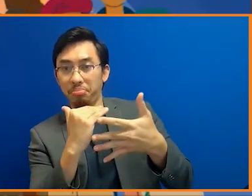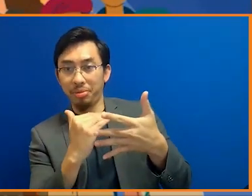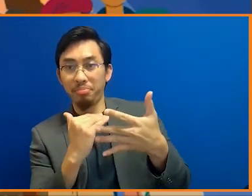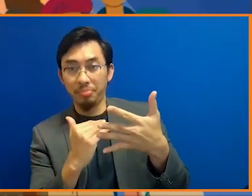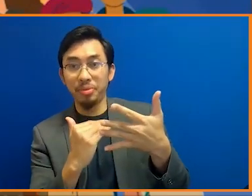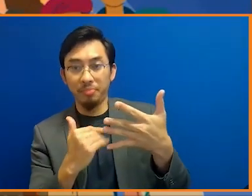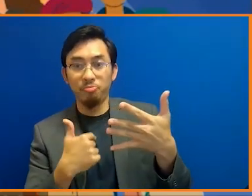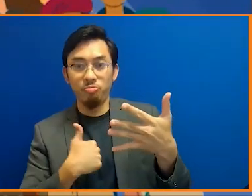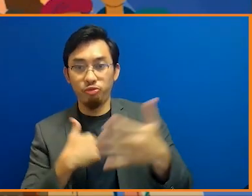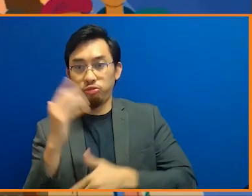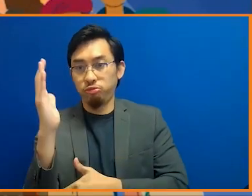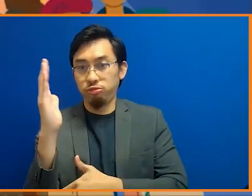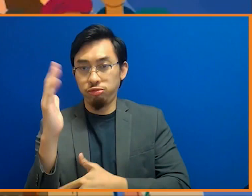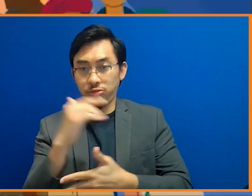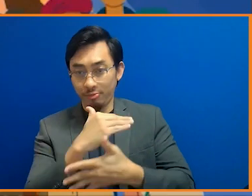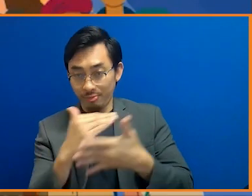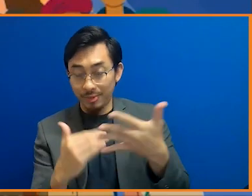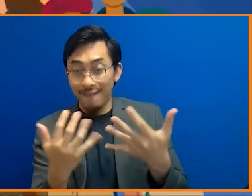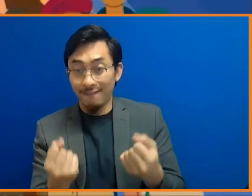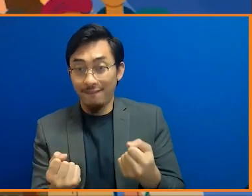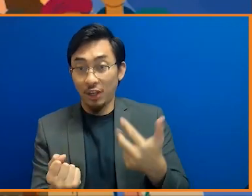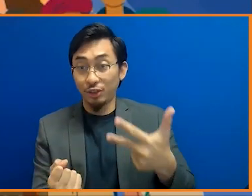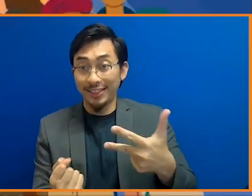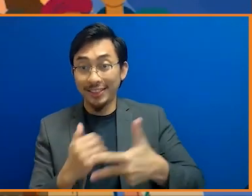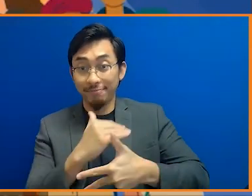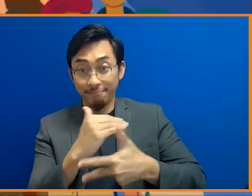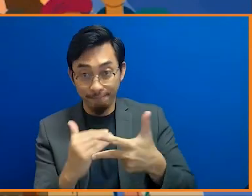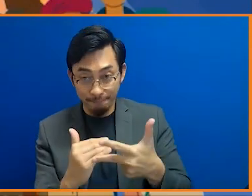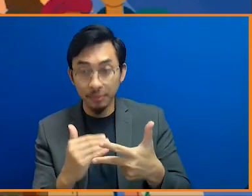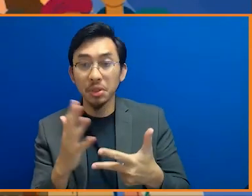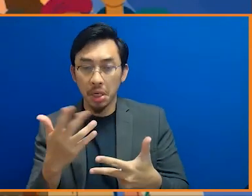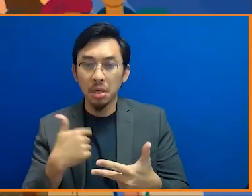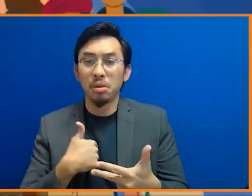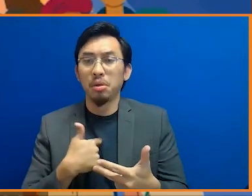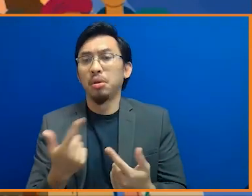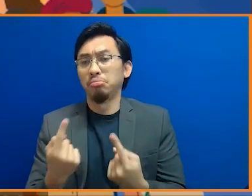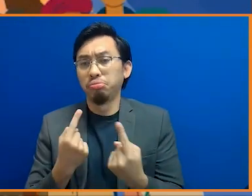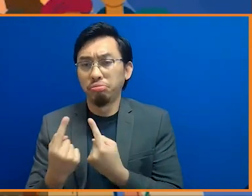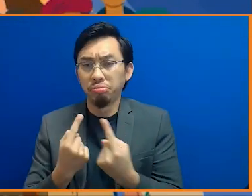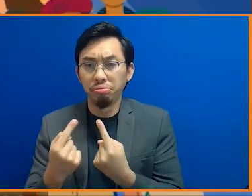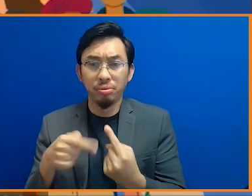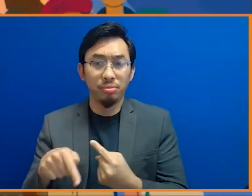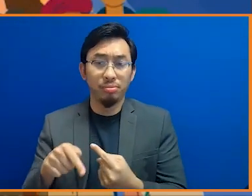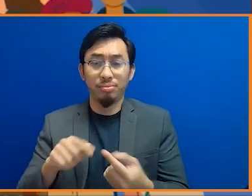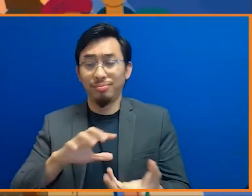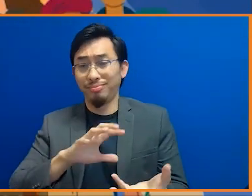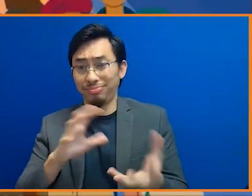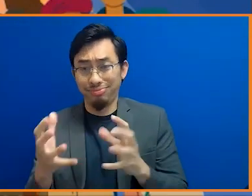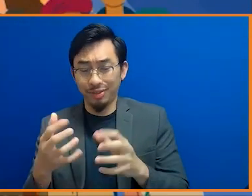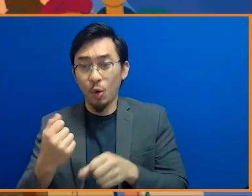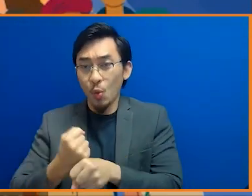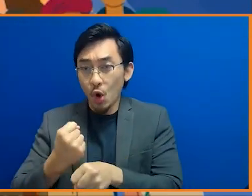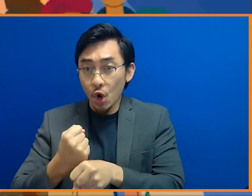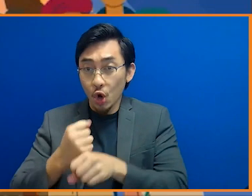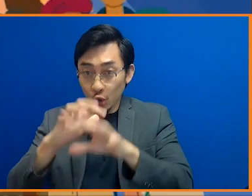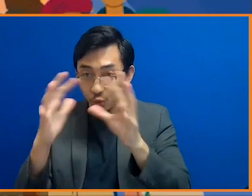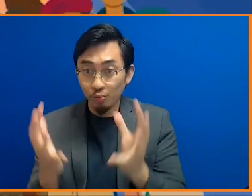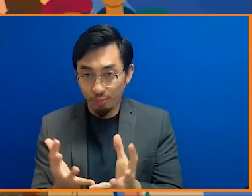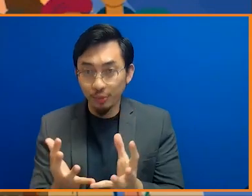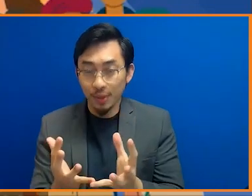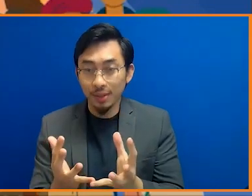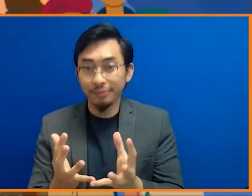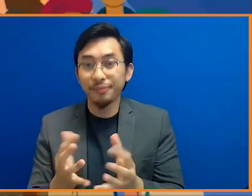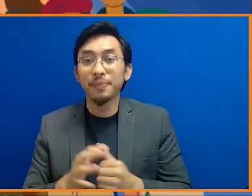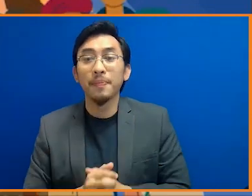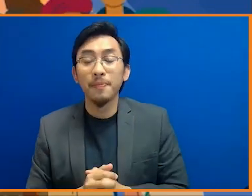of this session, all three sessions actually. So we will have disaster risk and global frameworks,